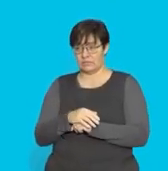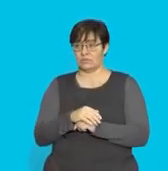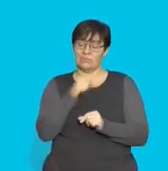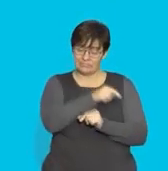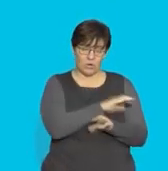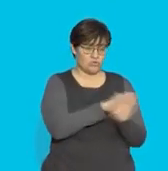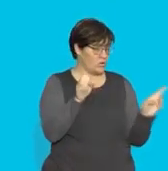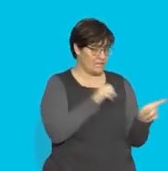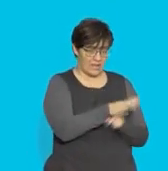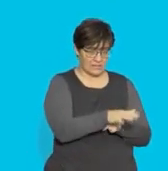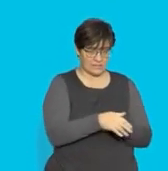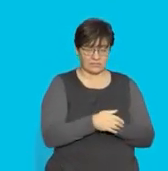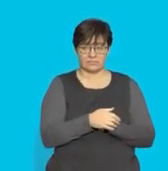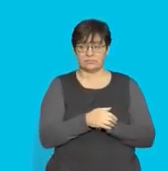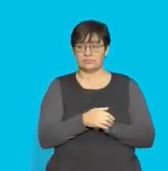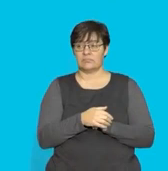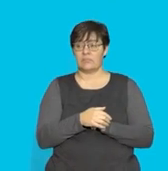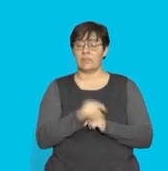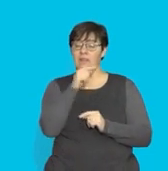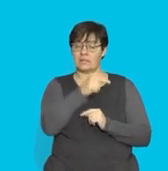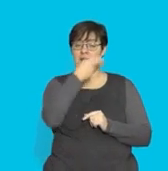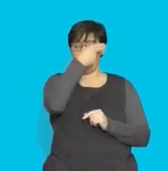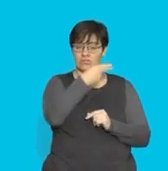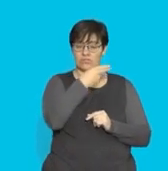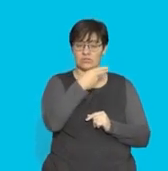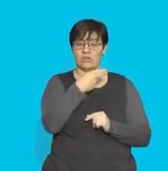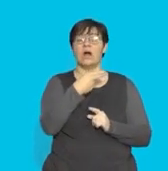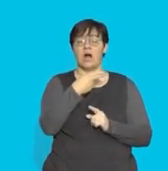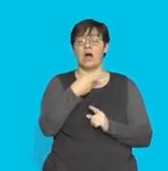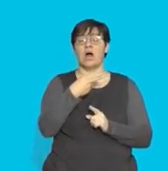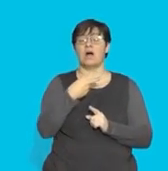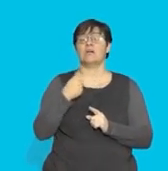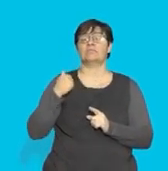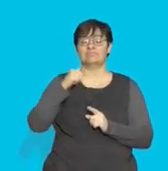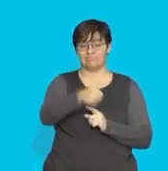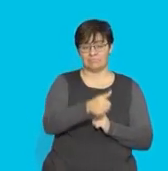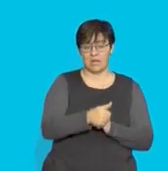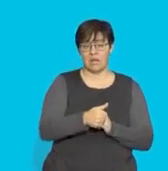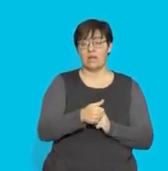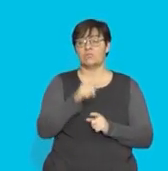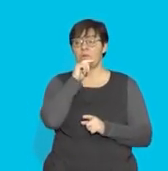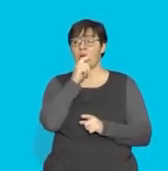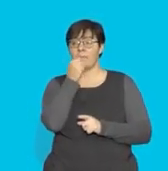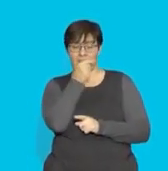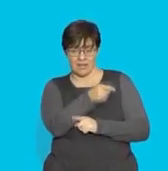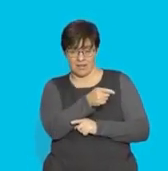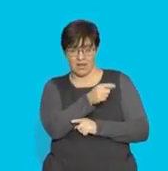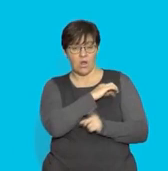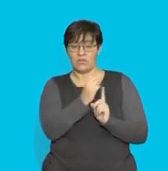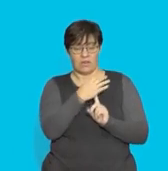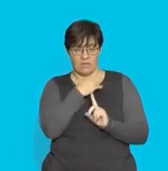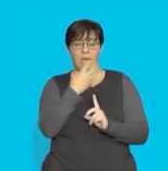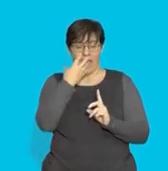or unaffected. So again, knowing that hemophilia is a recessive condition, it means that this